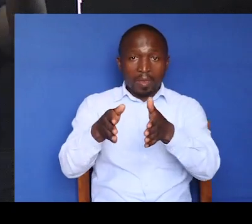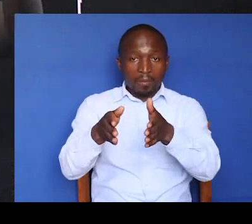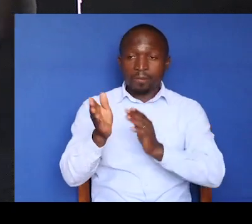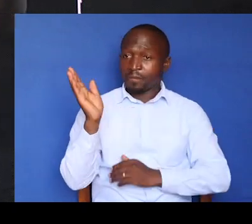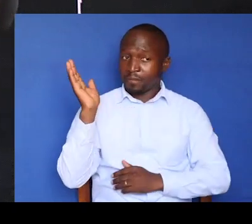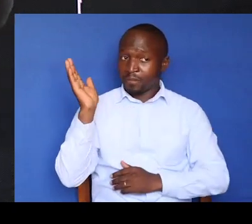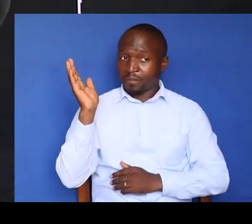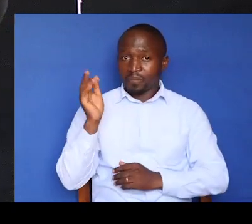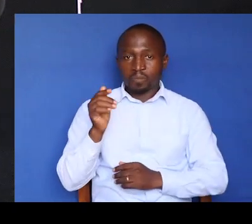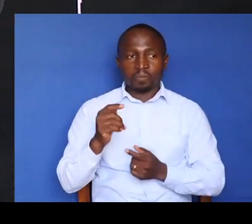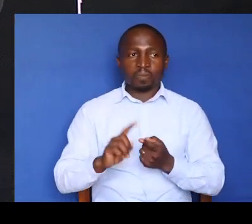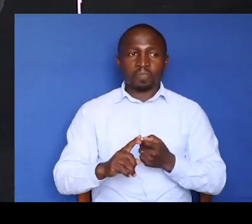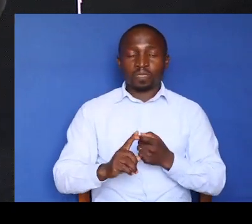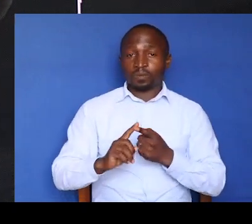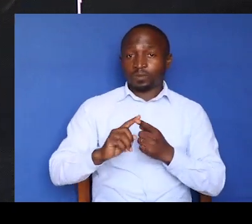At here,